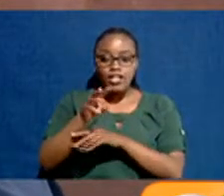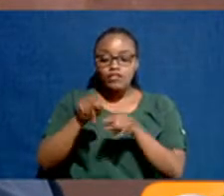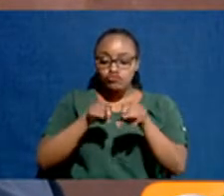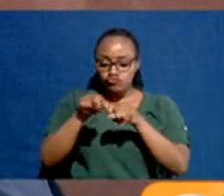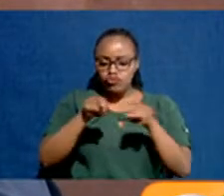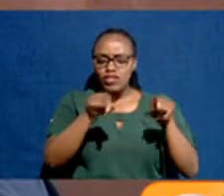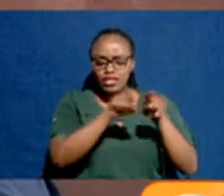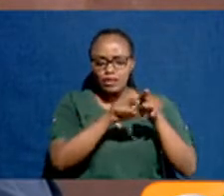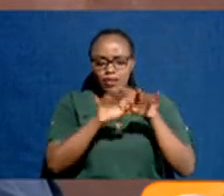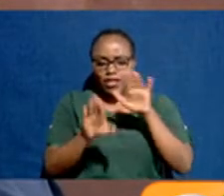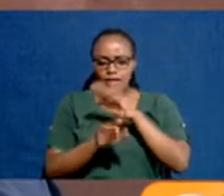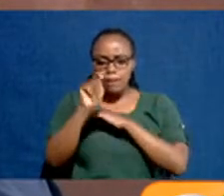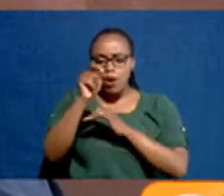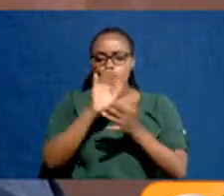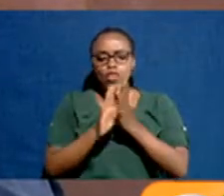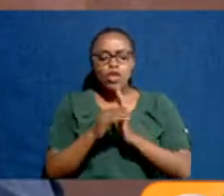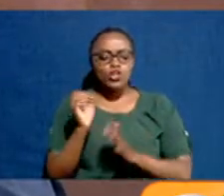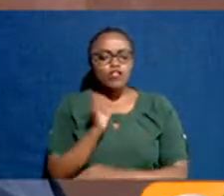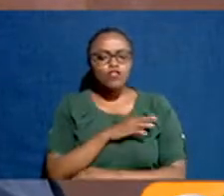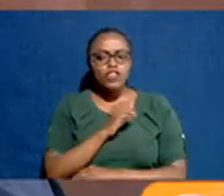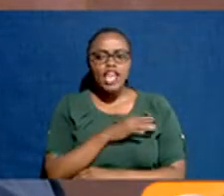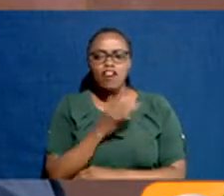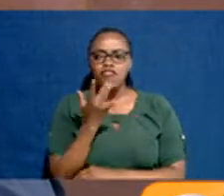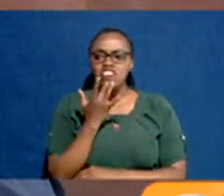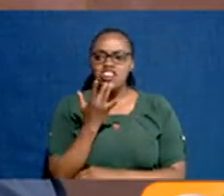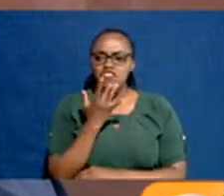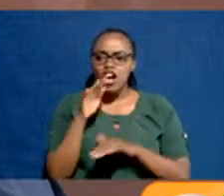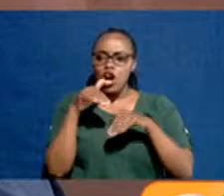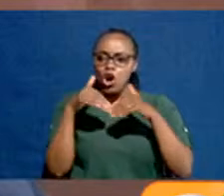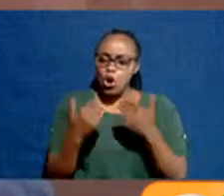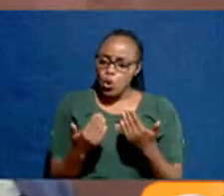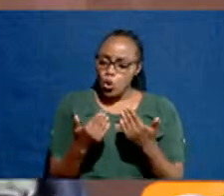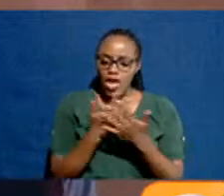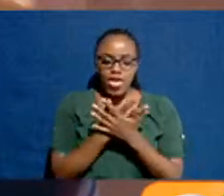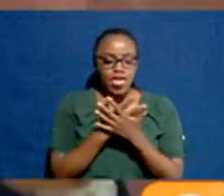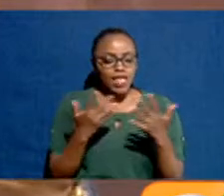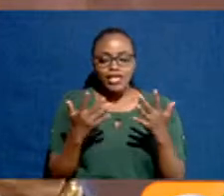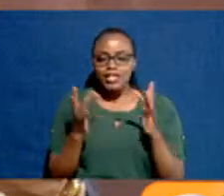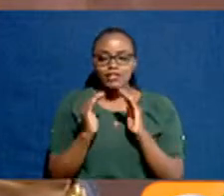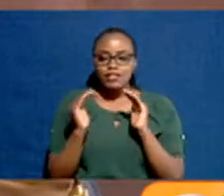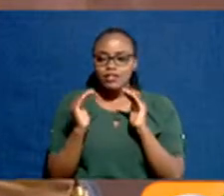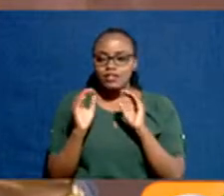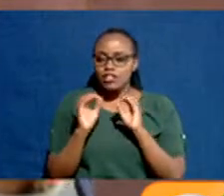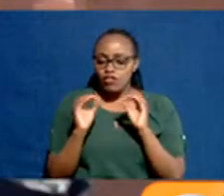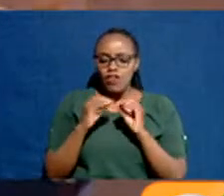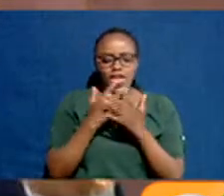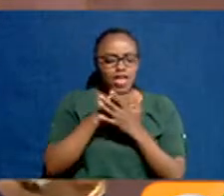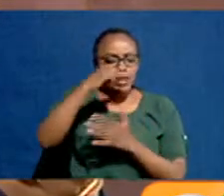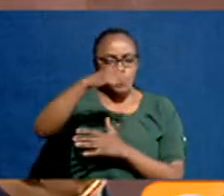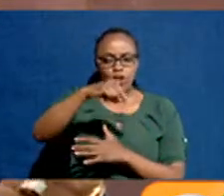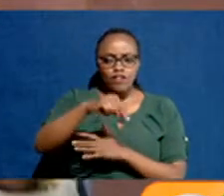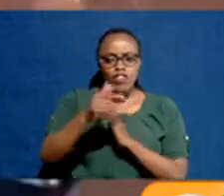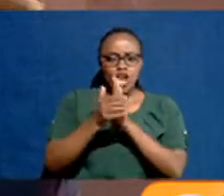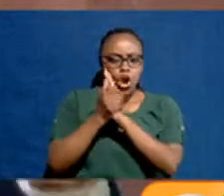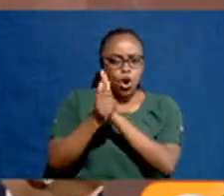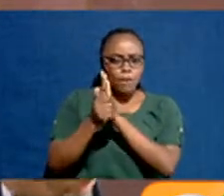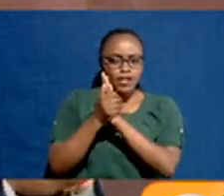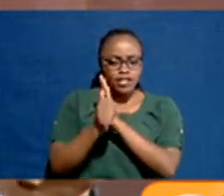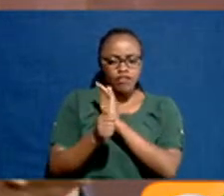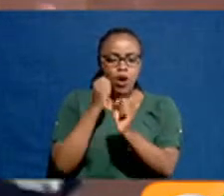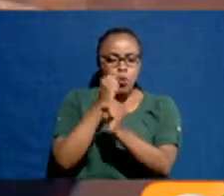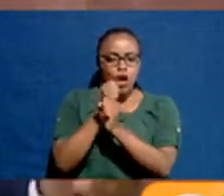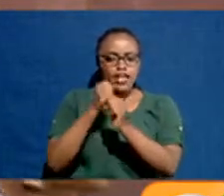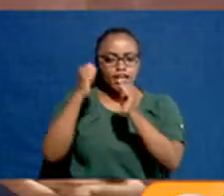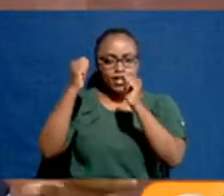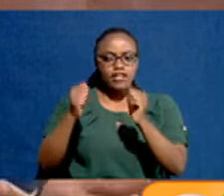Deputy President, yes, without fear, yes, favor, yes, or ill will. Yes. There is the aspect of qualification, yes, competence, yes, hard work,